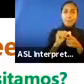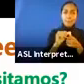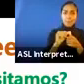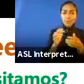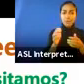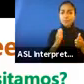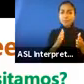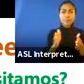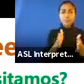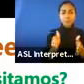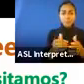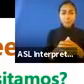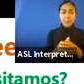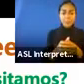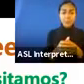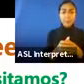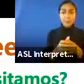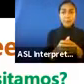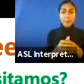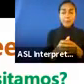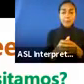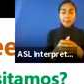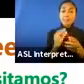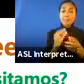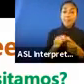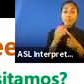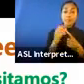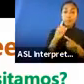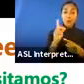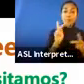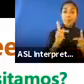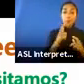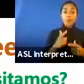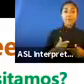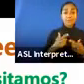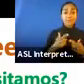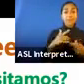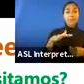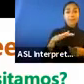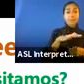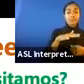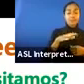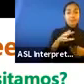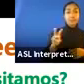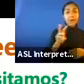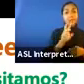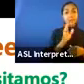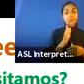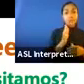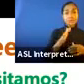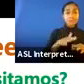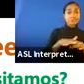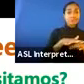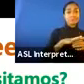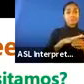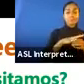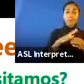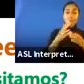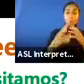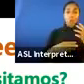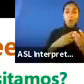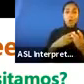as folks who have grown up on this side of the global economy, where